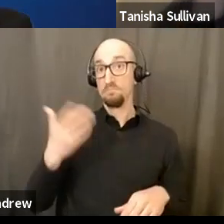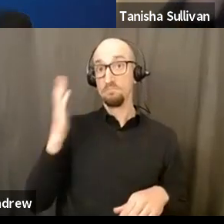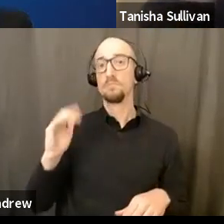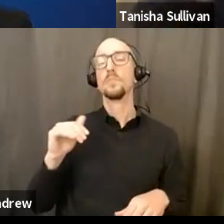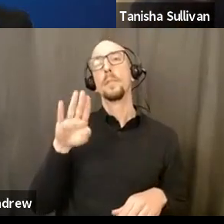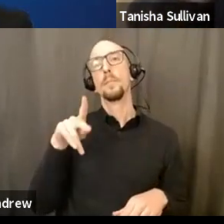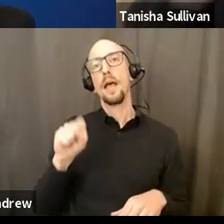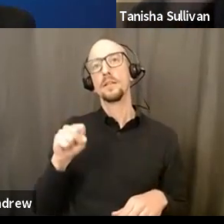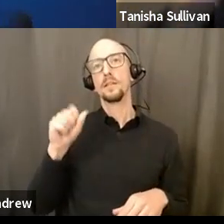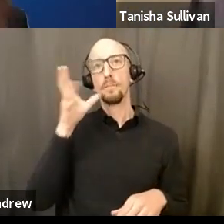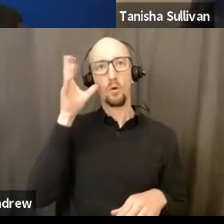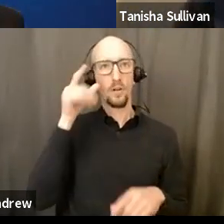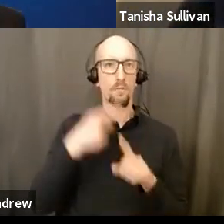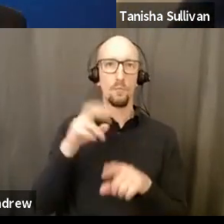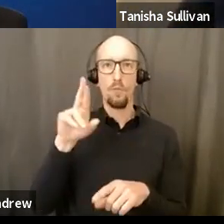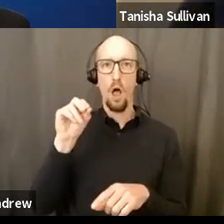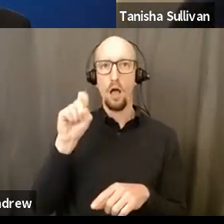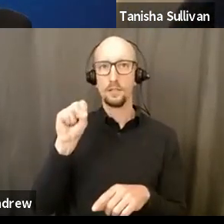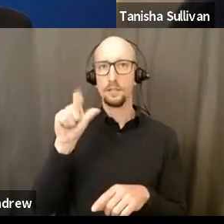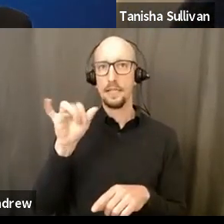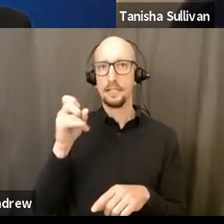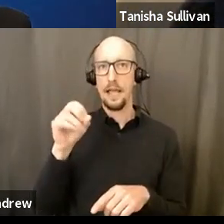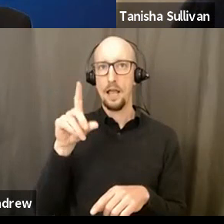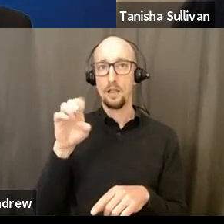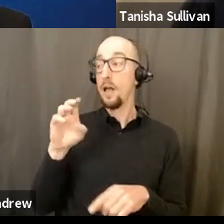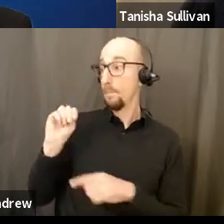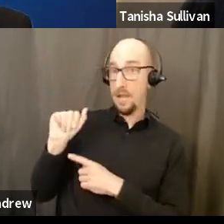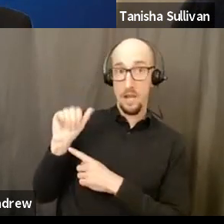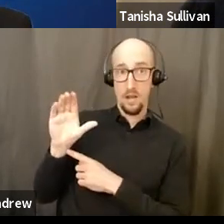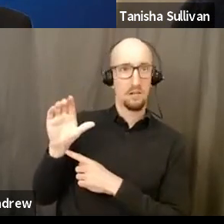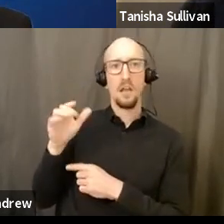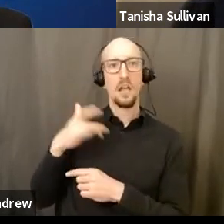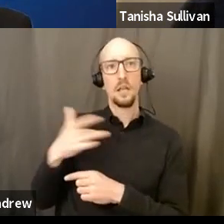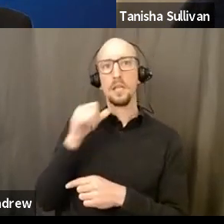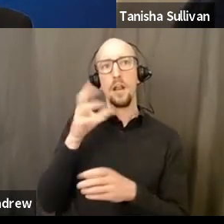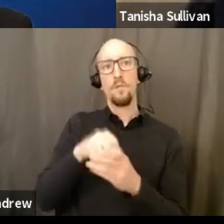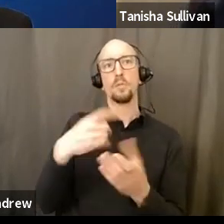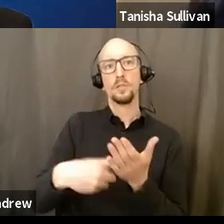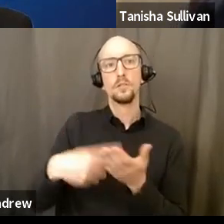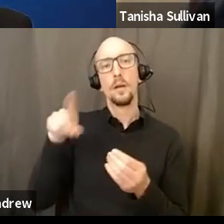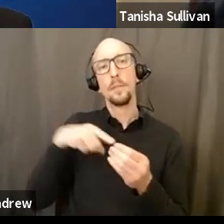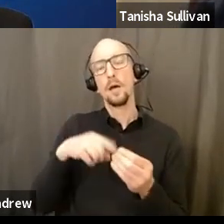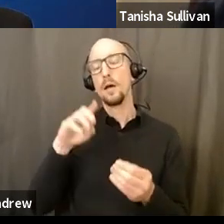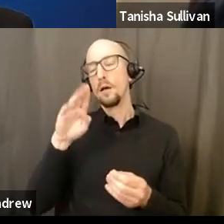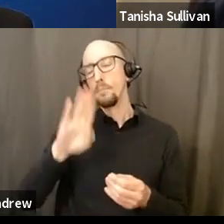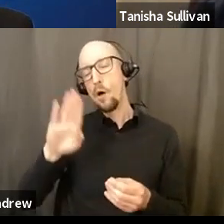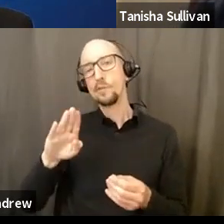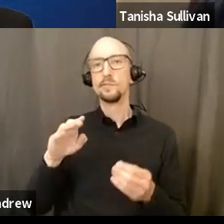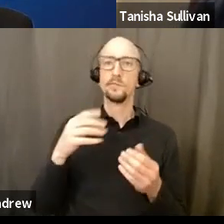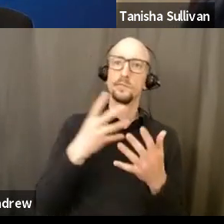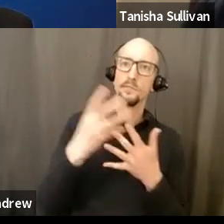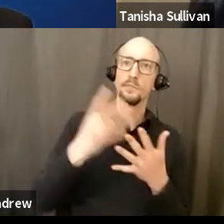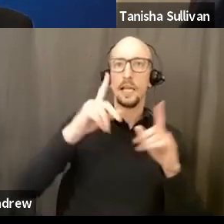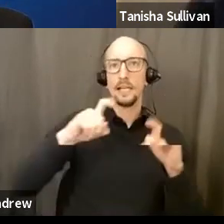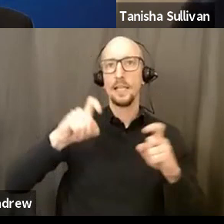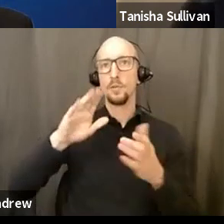from Roslindale. MAC has not typically involved itself in discussions concerning Boston's selective admission schools